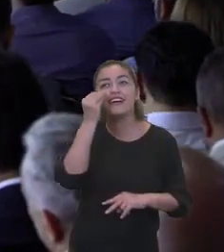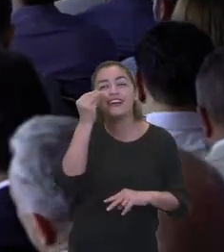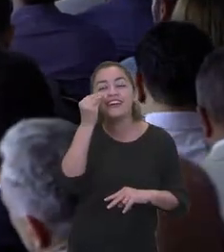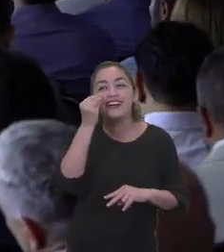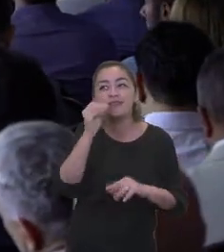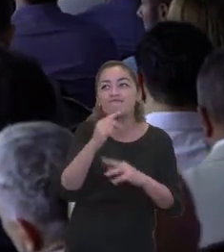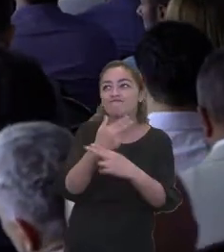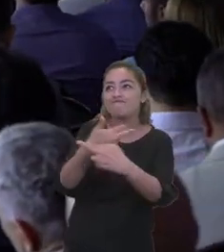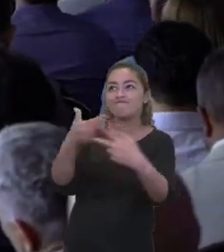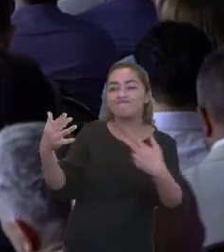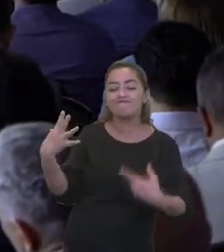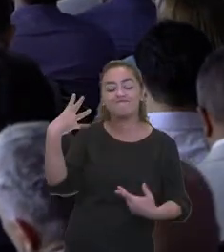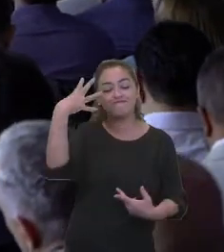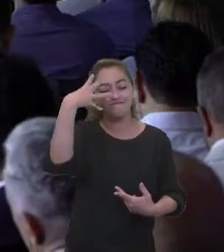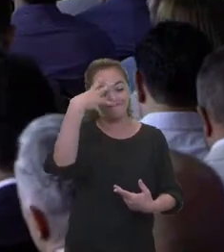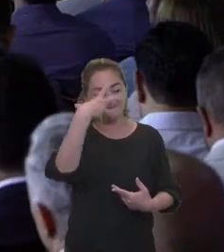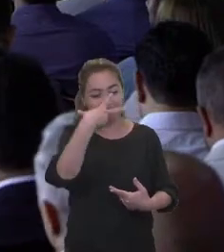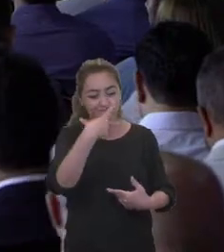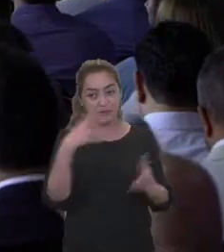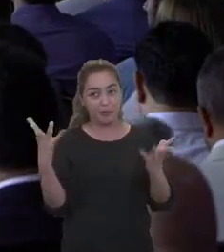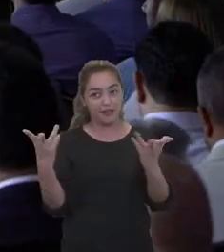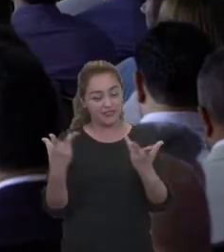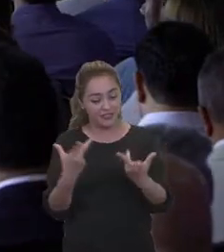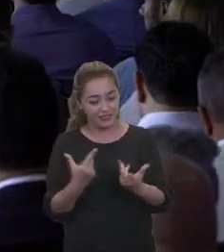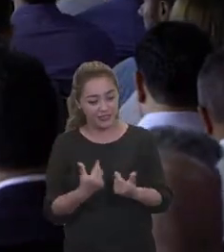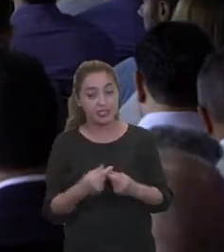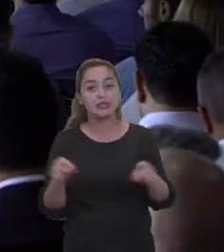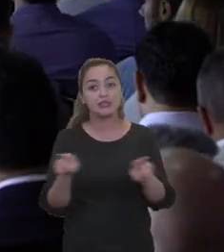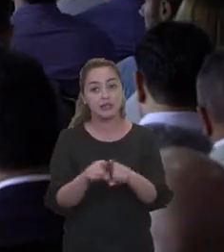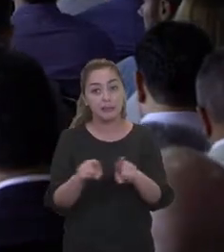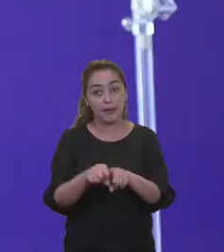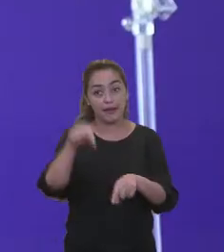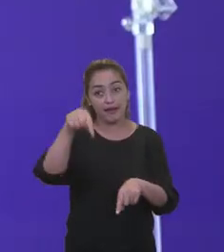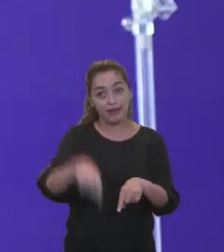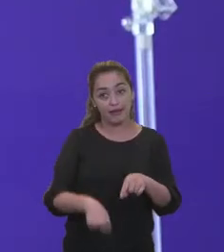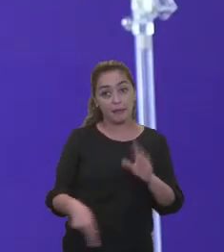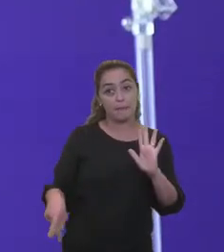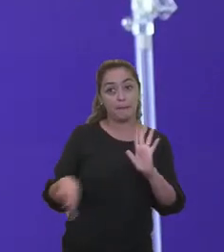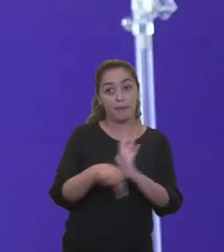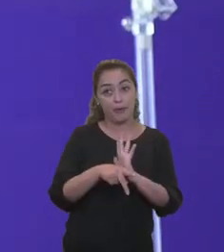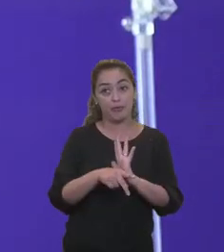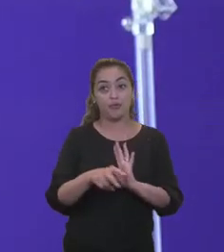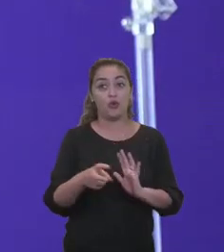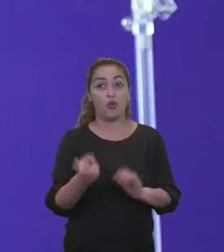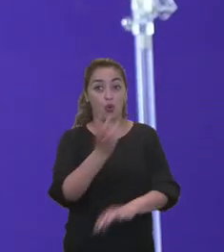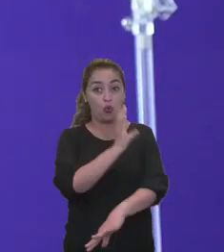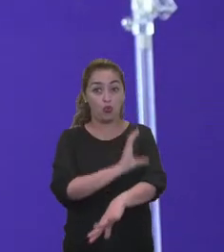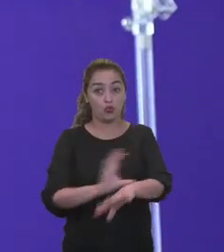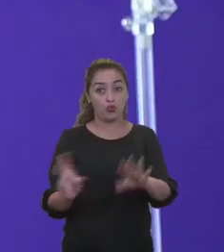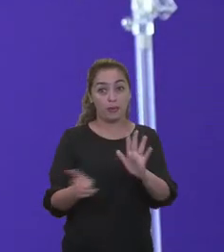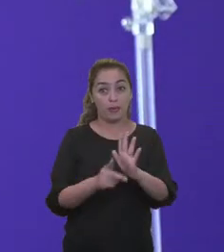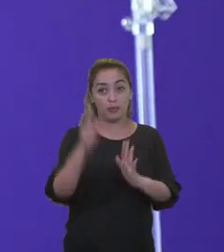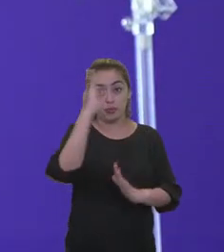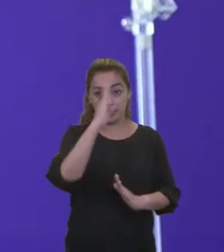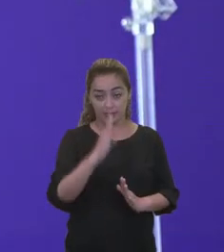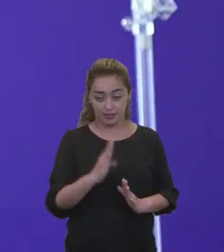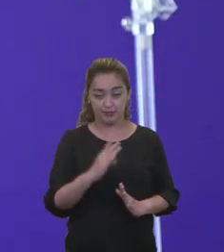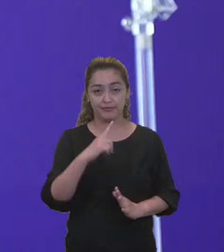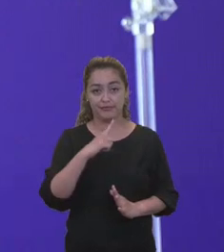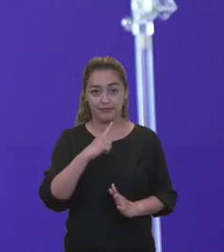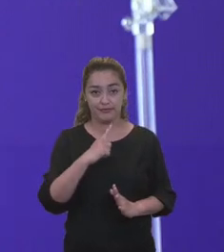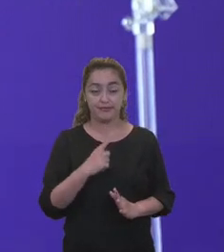beautiful postcards of the city, incredible architecture, and it's also one of the most important cultural institutions of